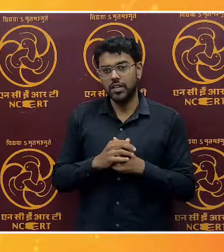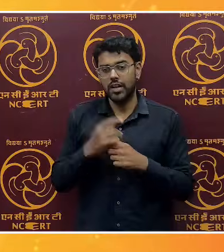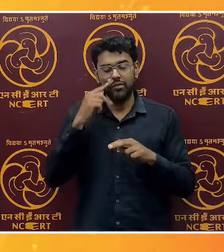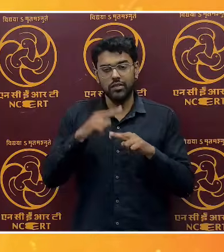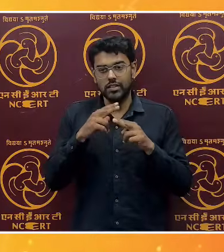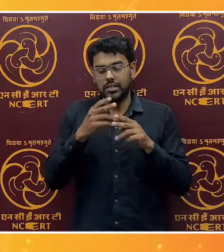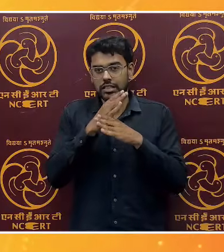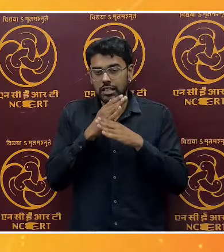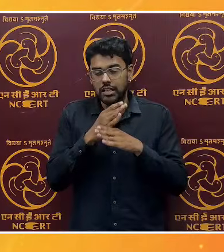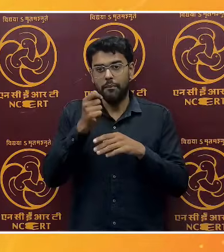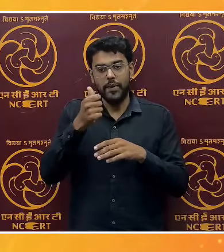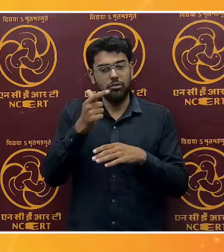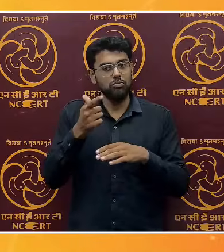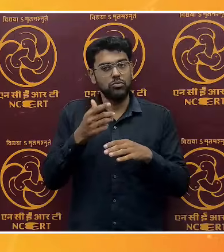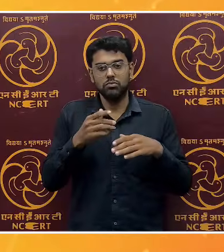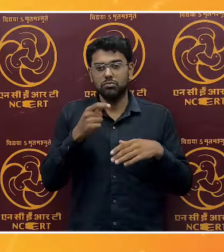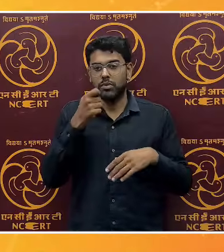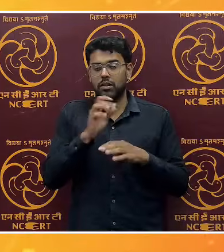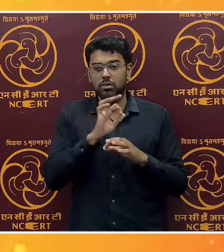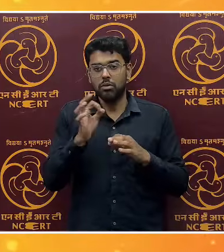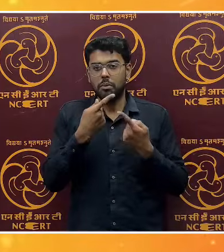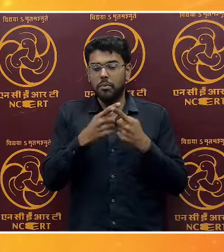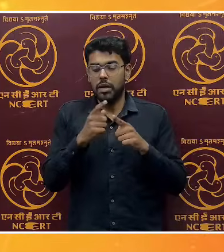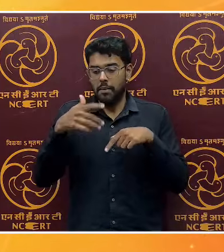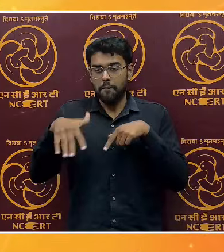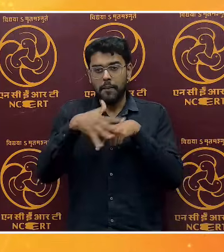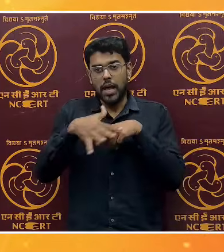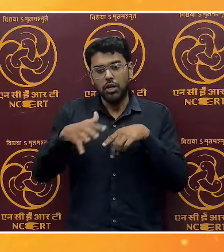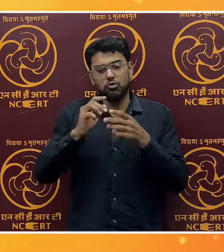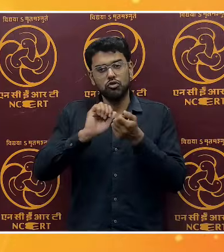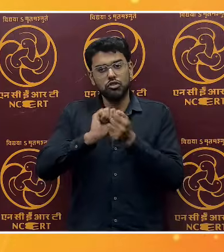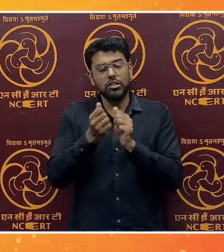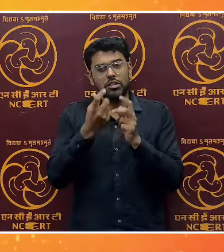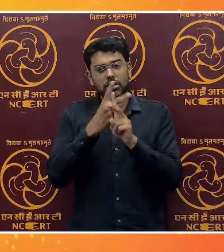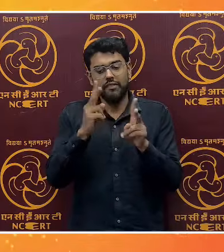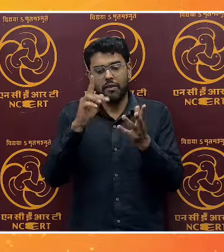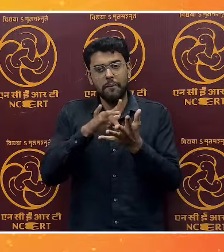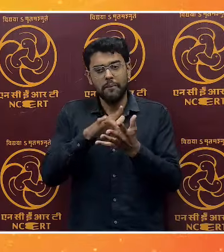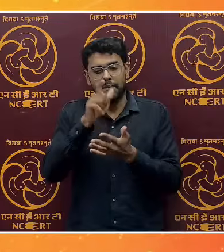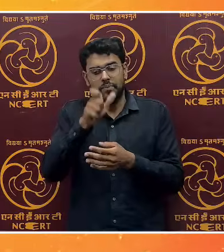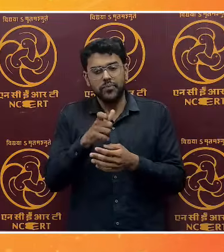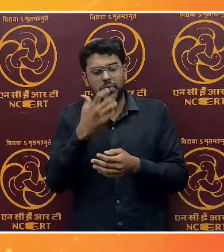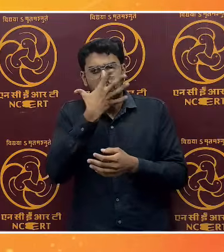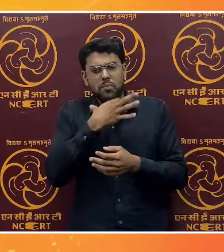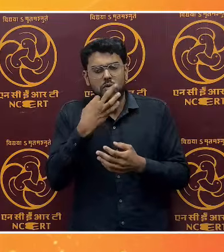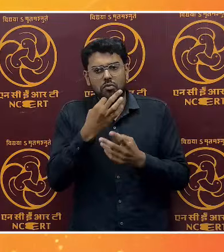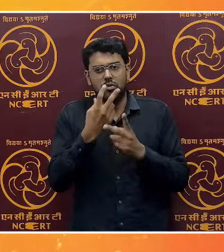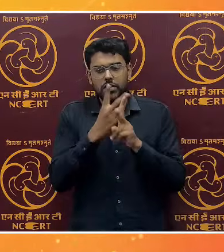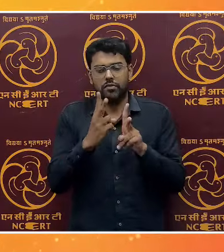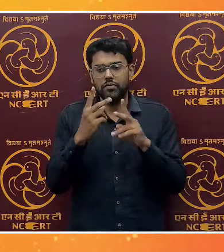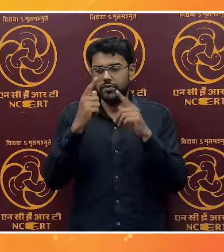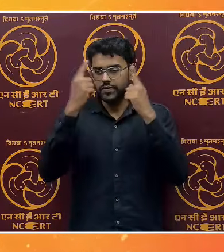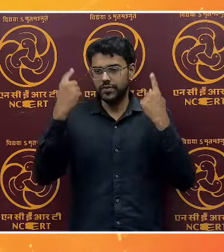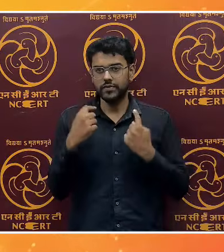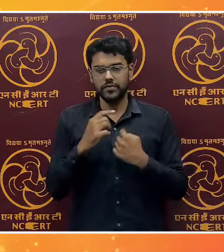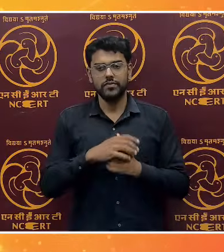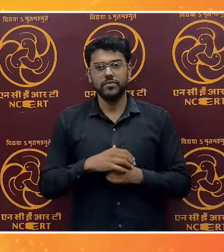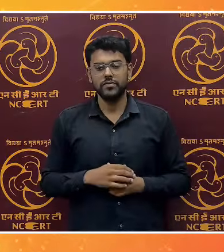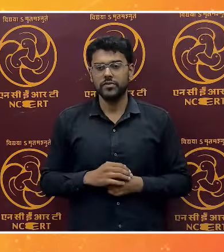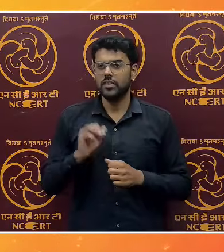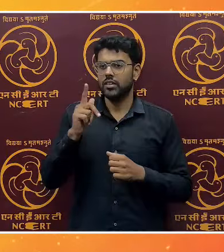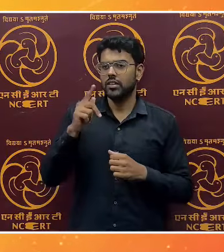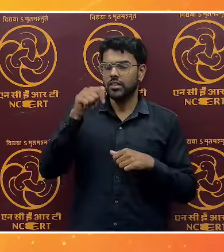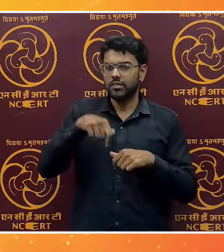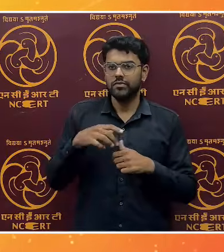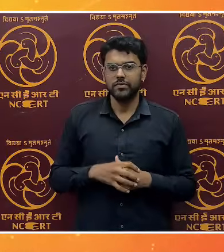shelling so much of money, Yeah. we have actually created a background and placed the anchor in a very beautiful scenario. Yes. So now,